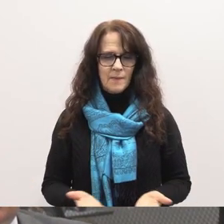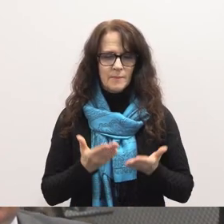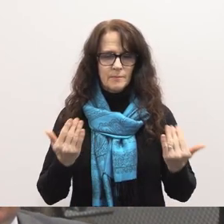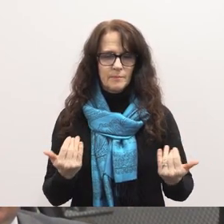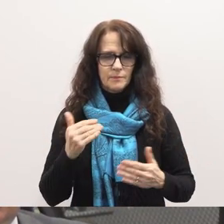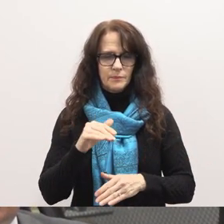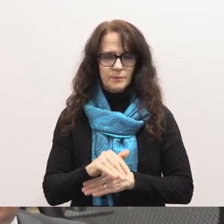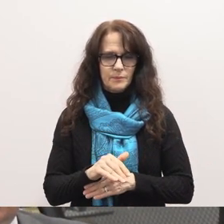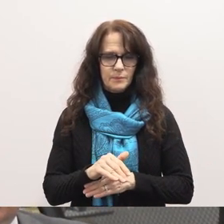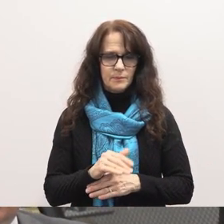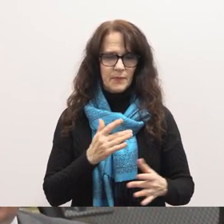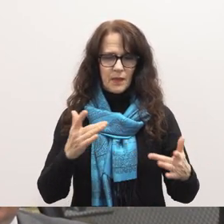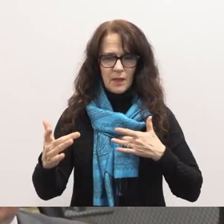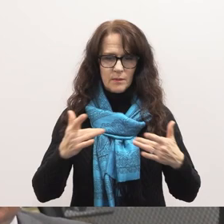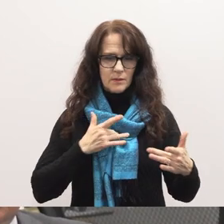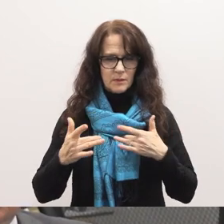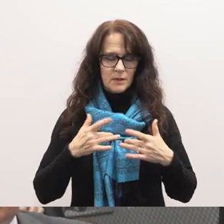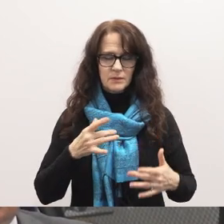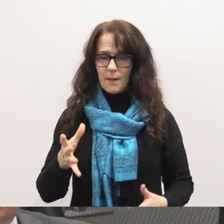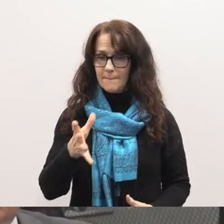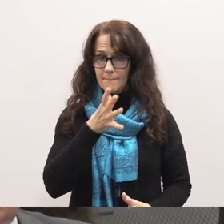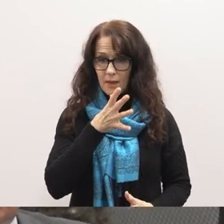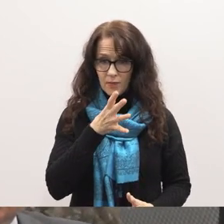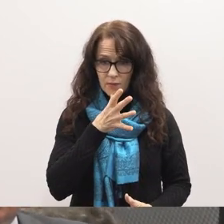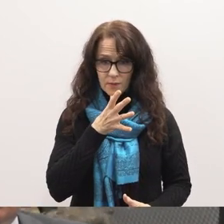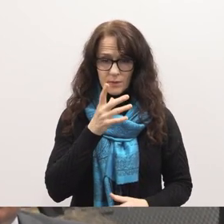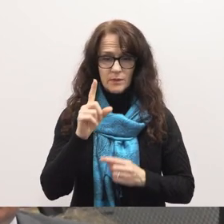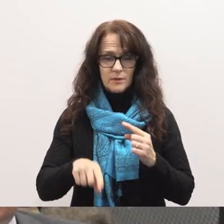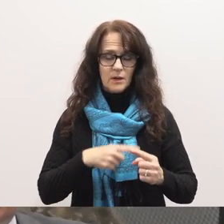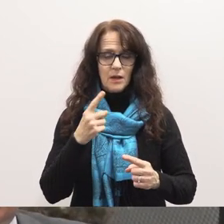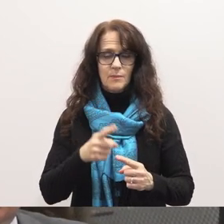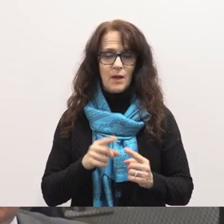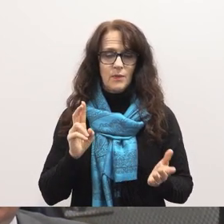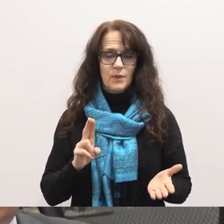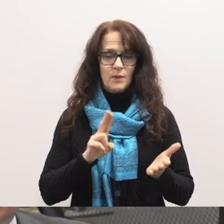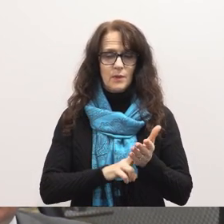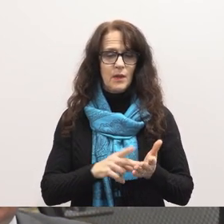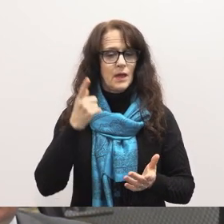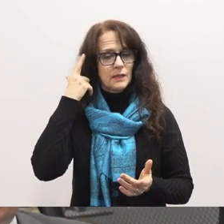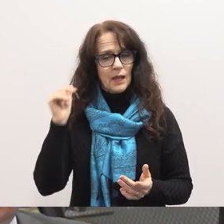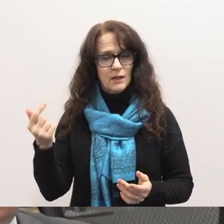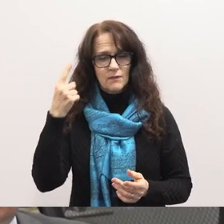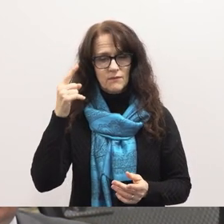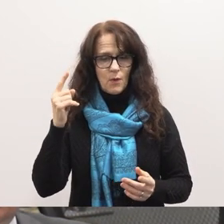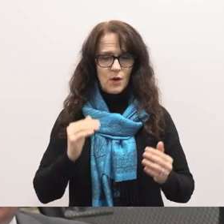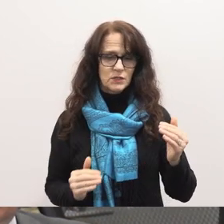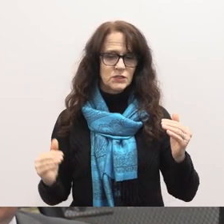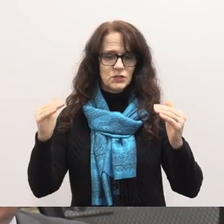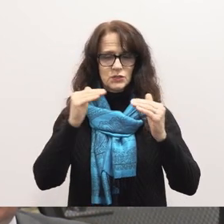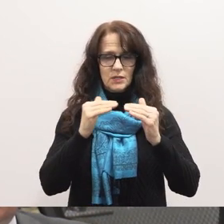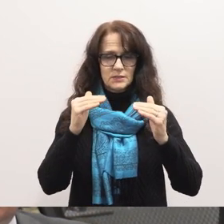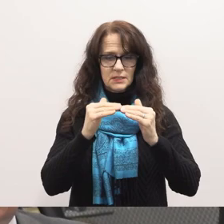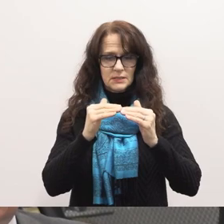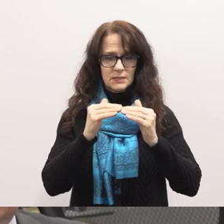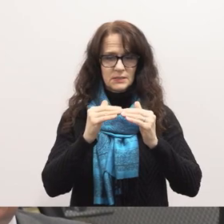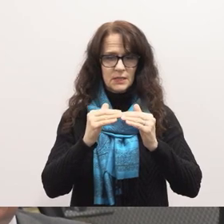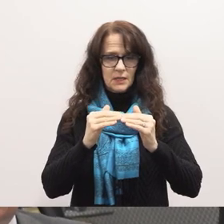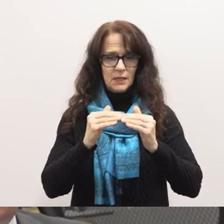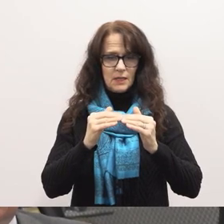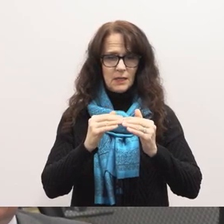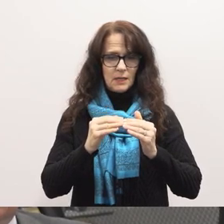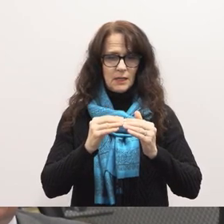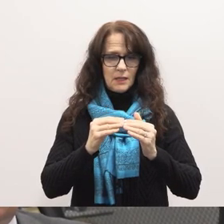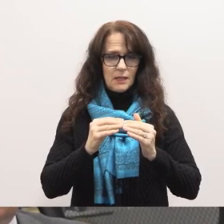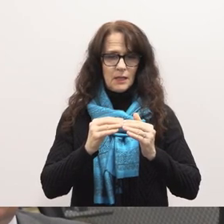tonight because I am concerned as a mother about the contract with California for Justice that has